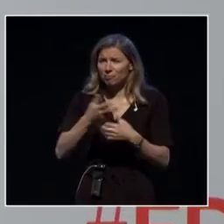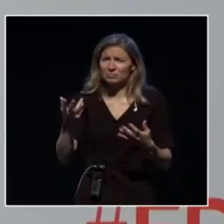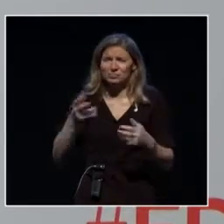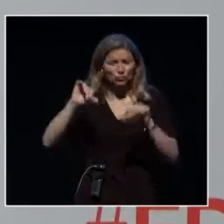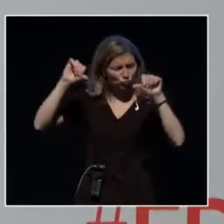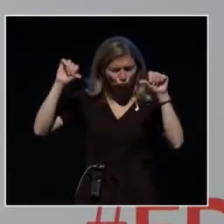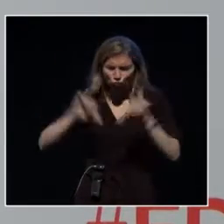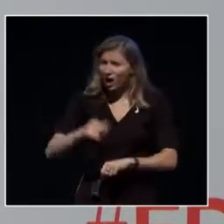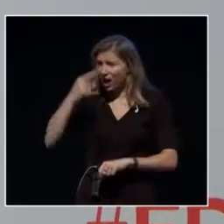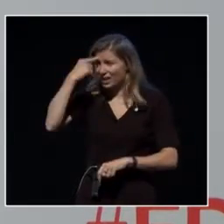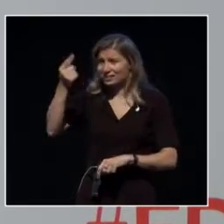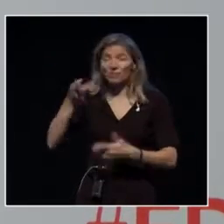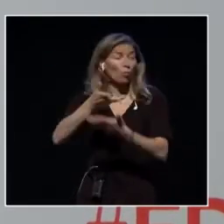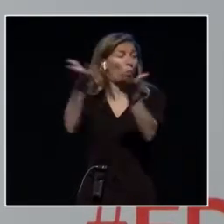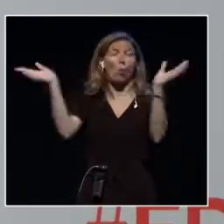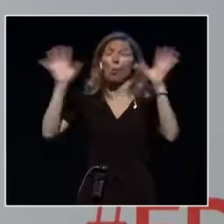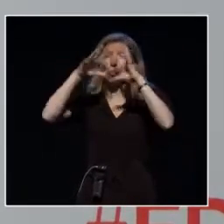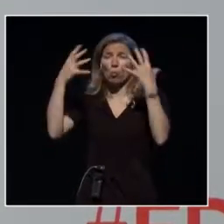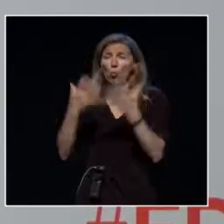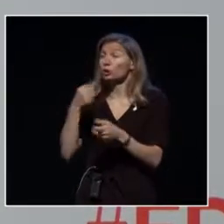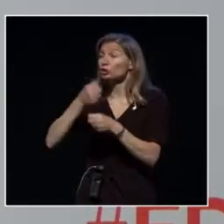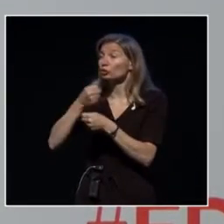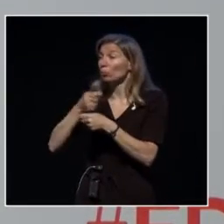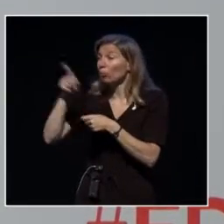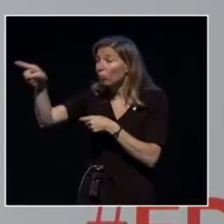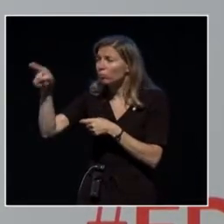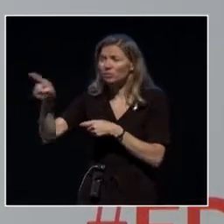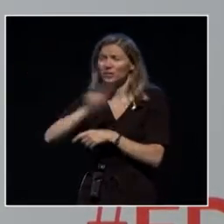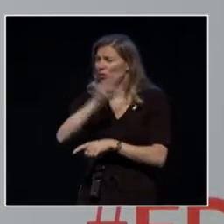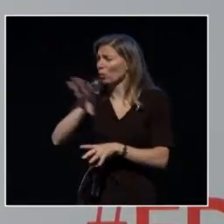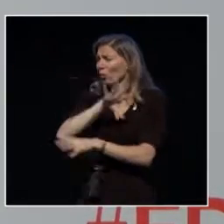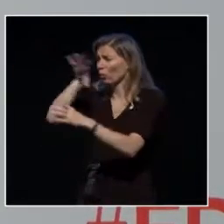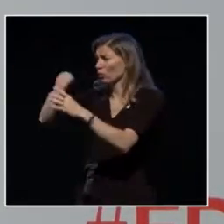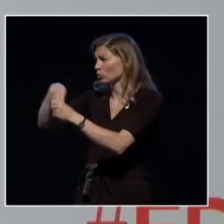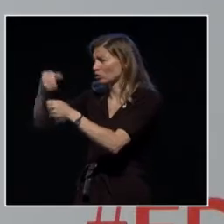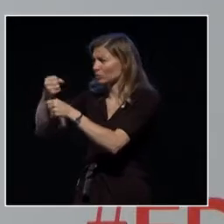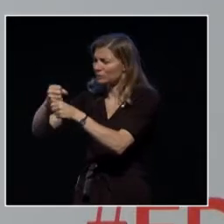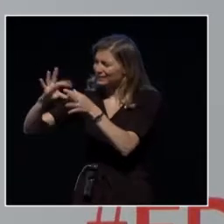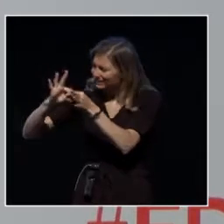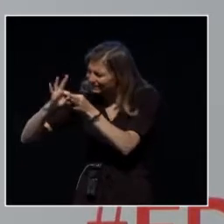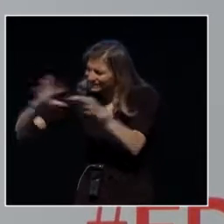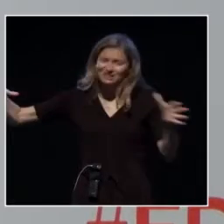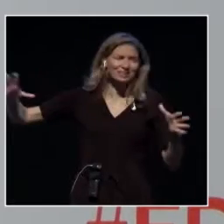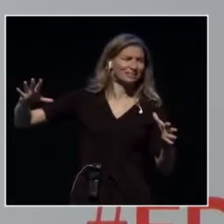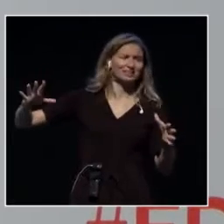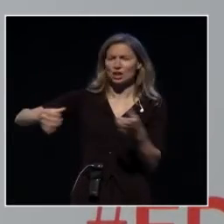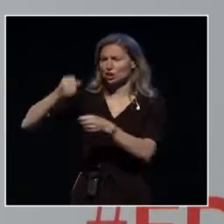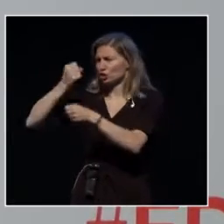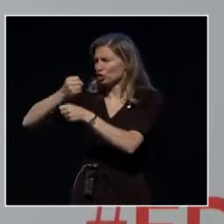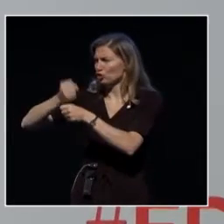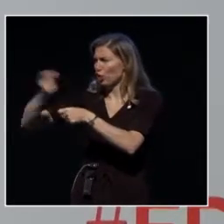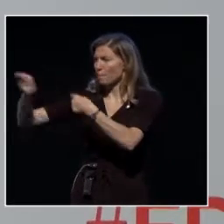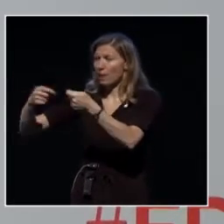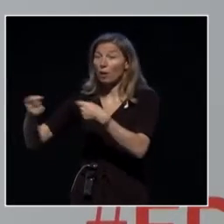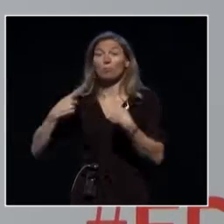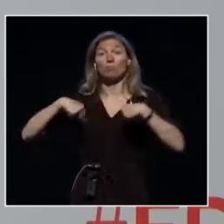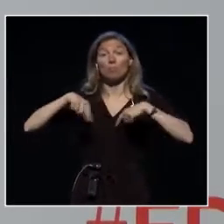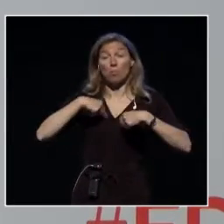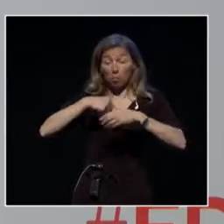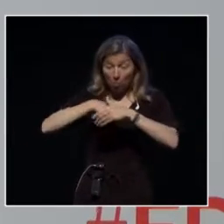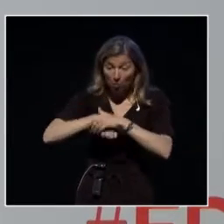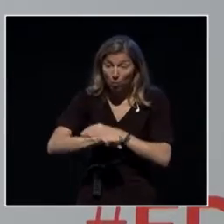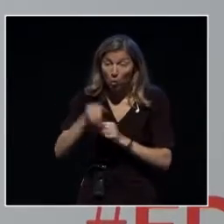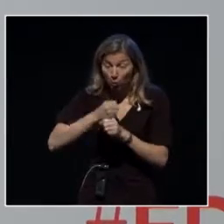wrong idea for the whole world. So don't get involved with that. Disconnect yourself from the job. We are not born to work for anybody